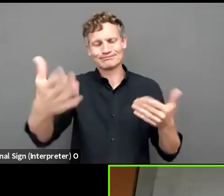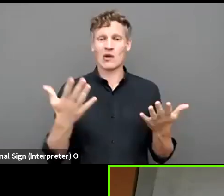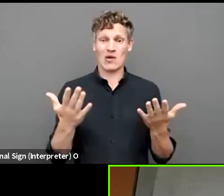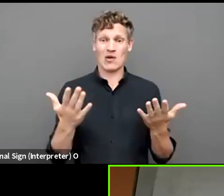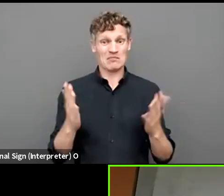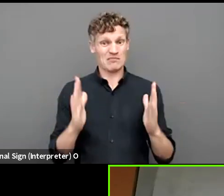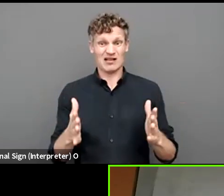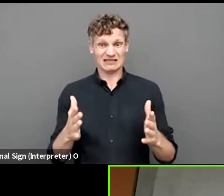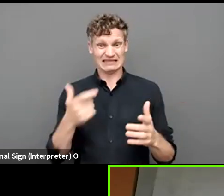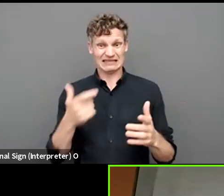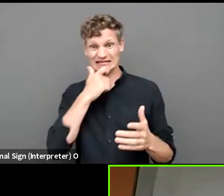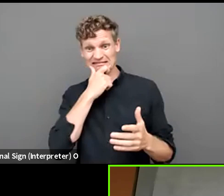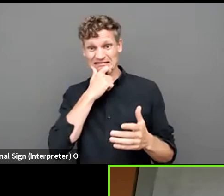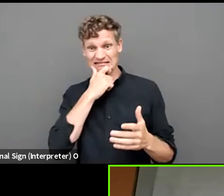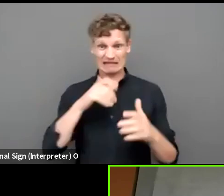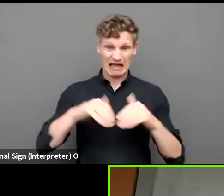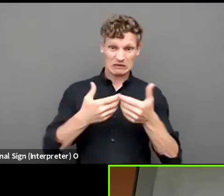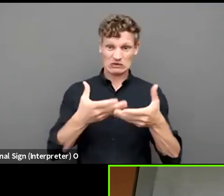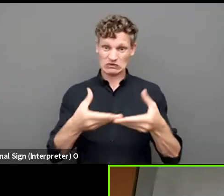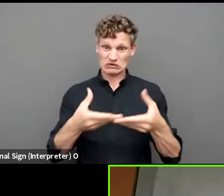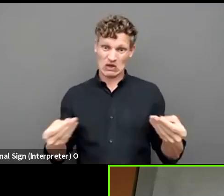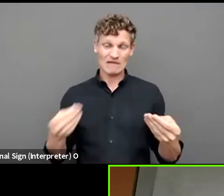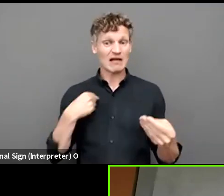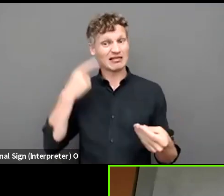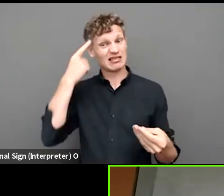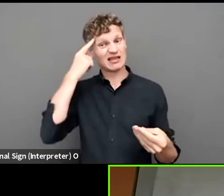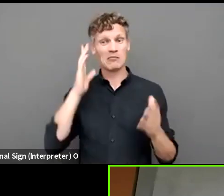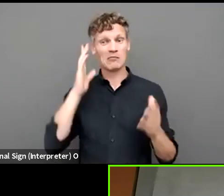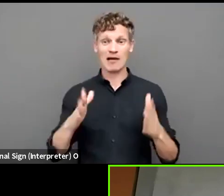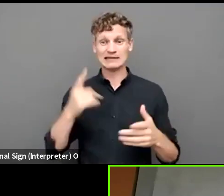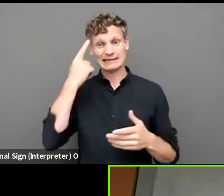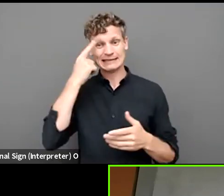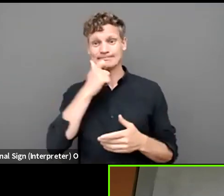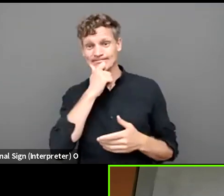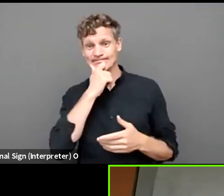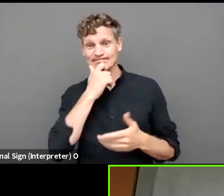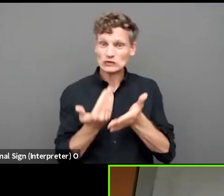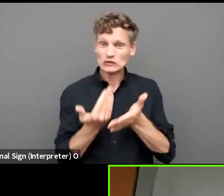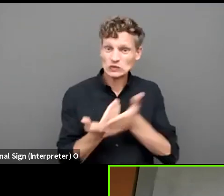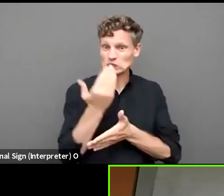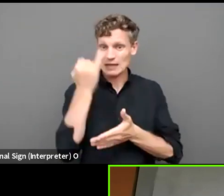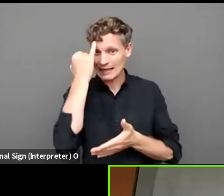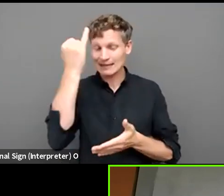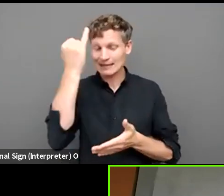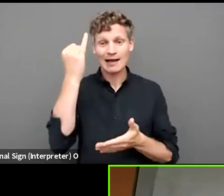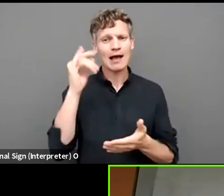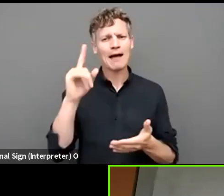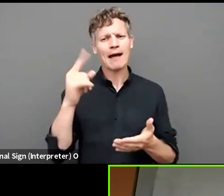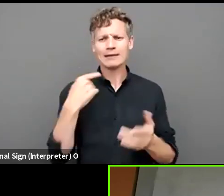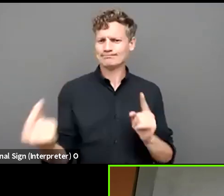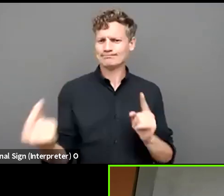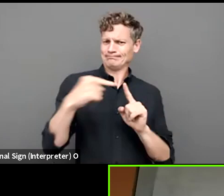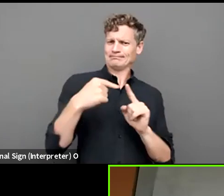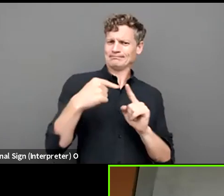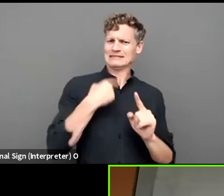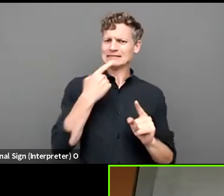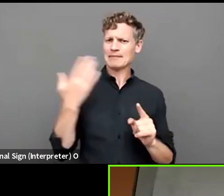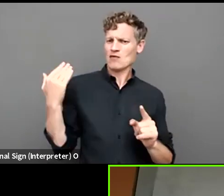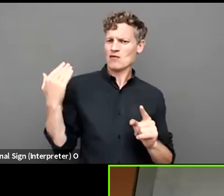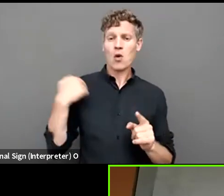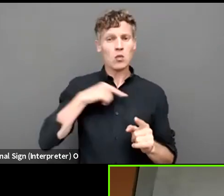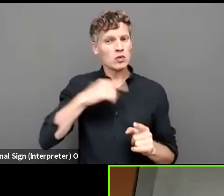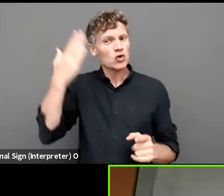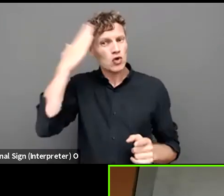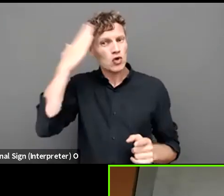look for innovation, because I'll go back to what I said earlier. I mean, we know what works, and I think it has to do with doing what you know